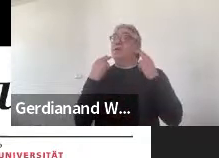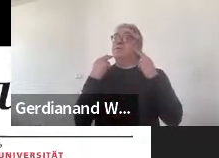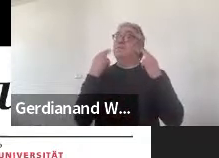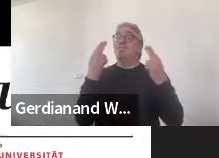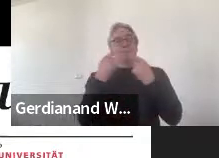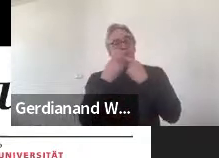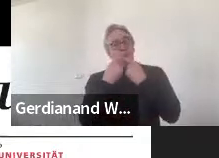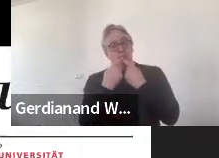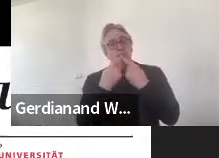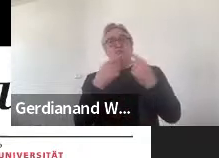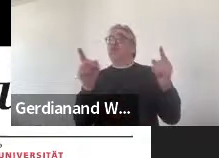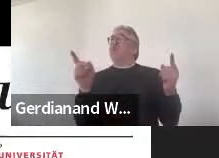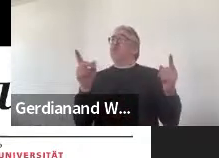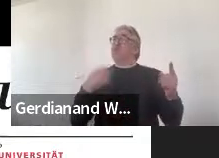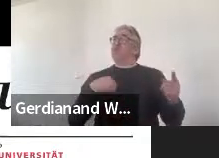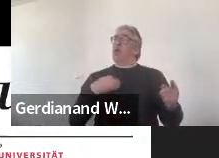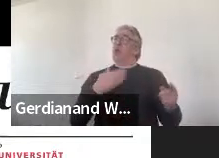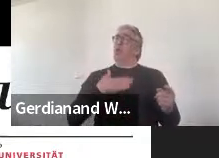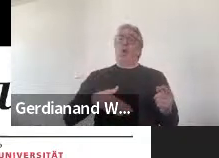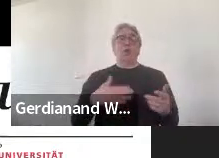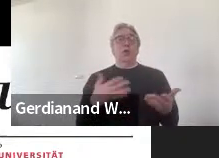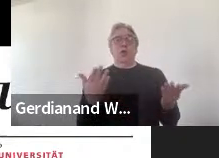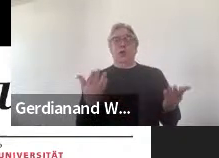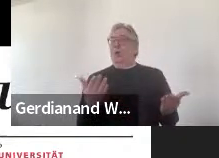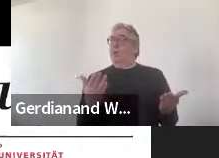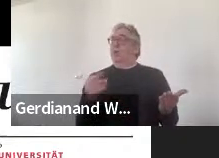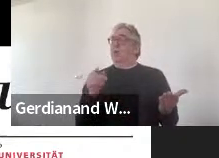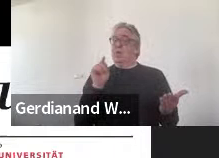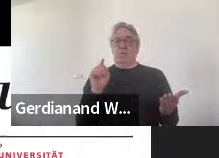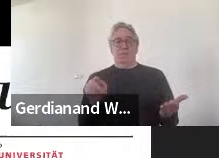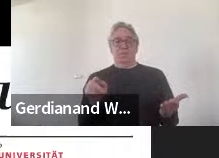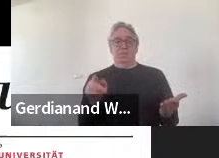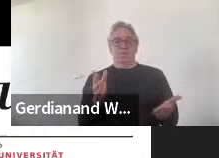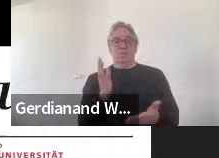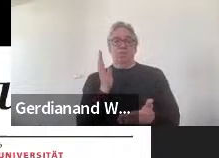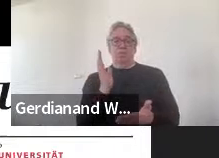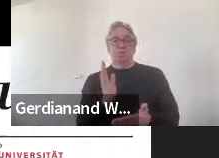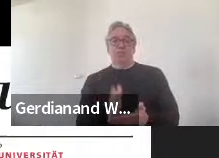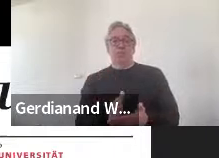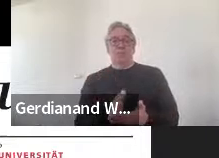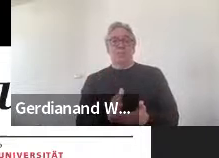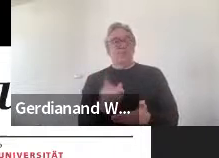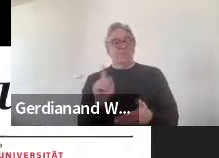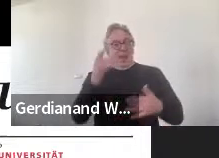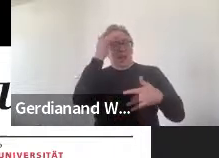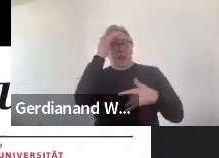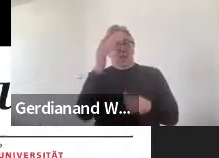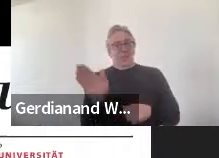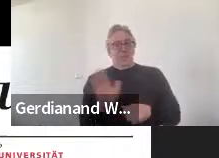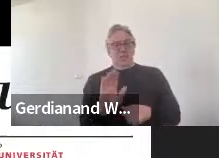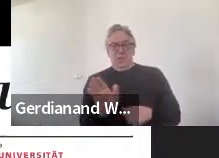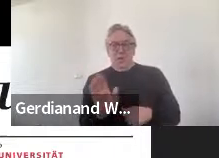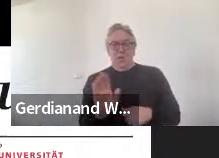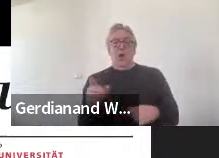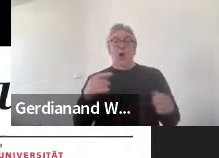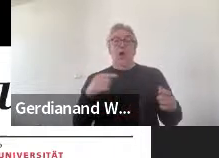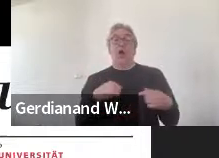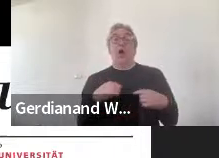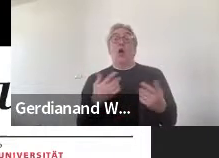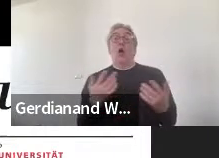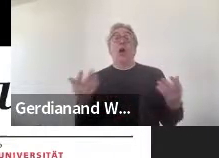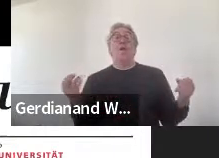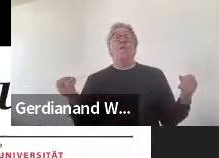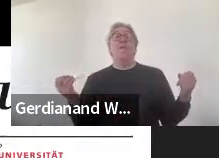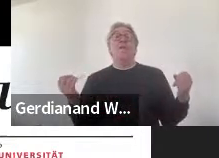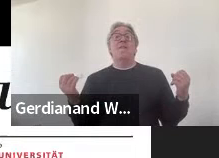loud and to tell the society that this was nothing but an illness was one. I wasn't fearless then. I also couldn't work,